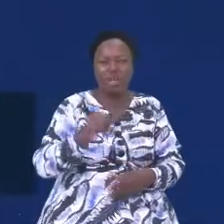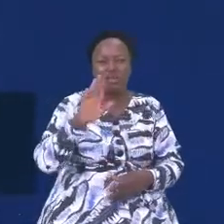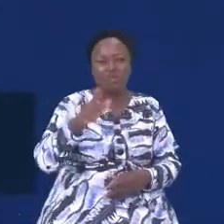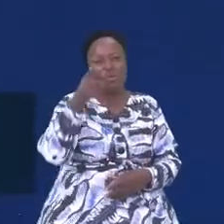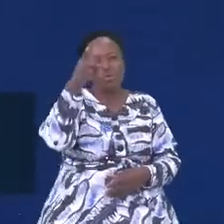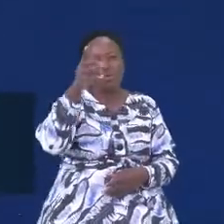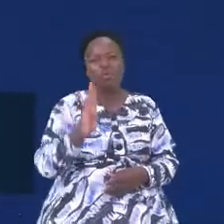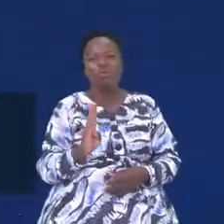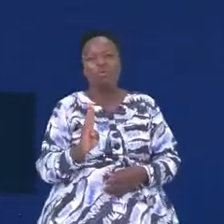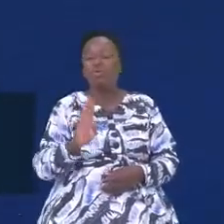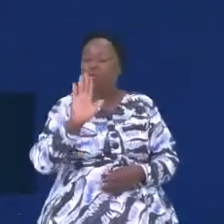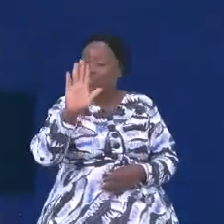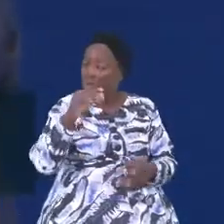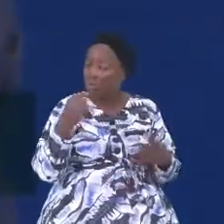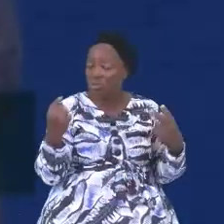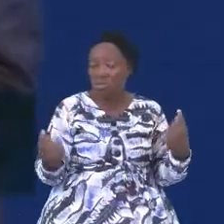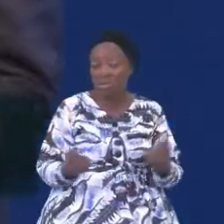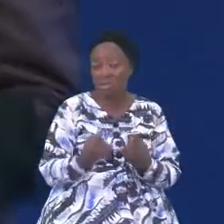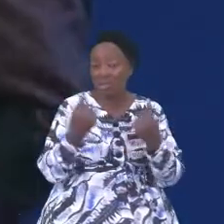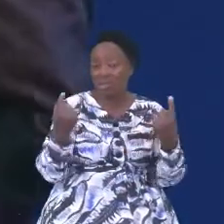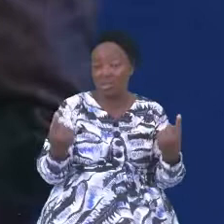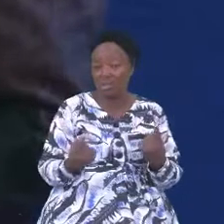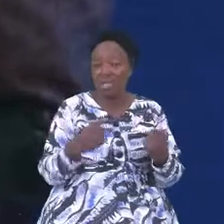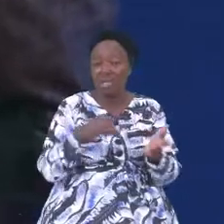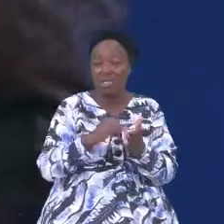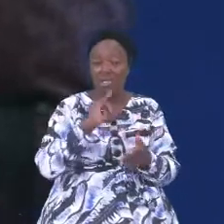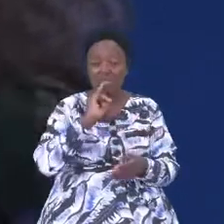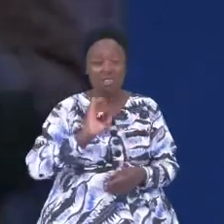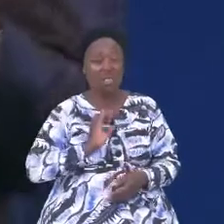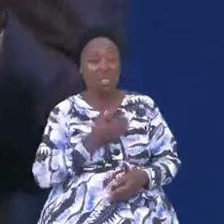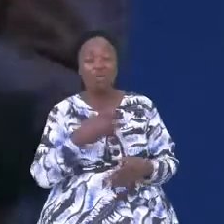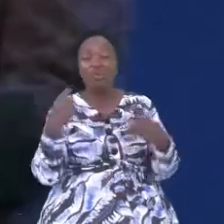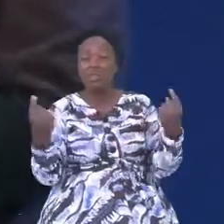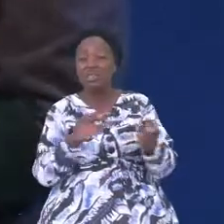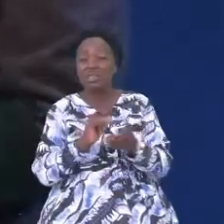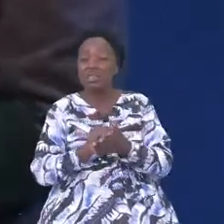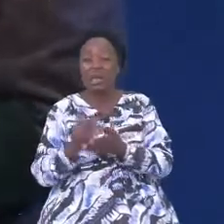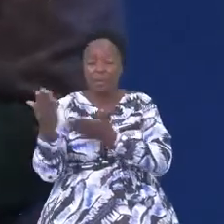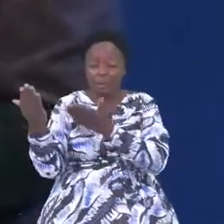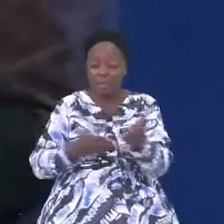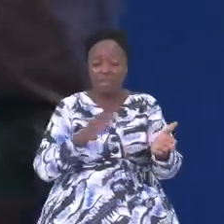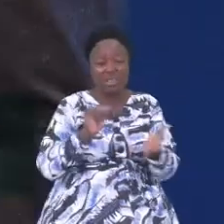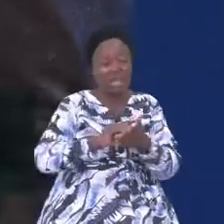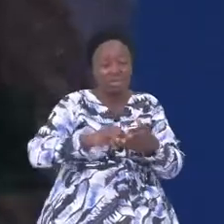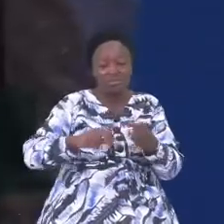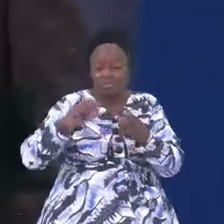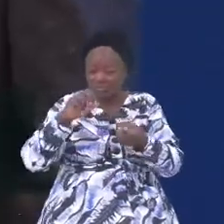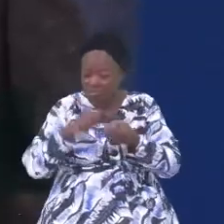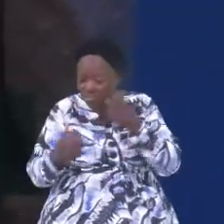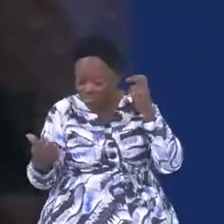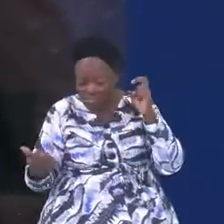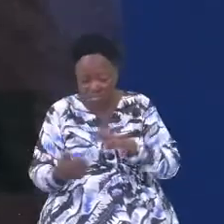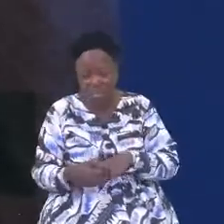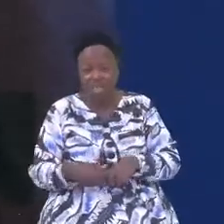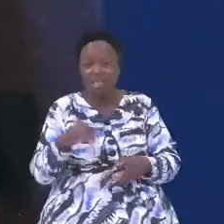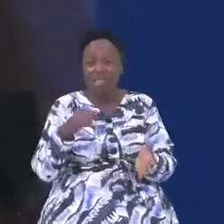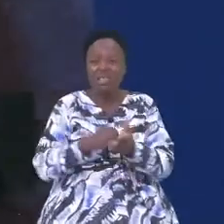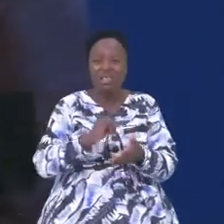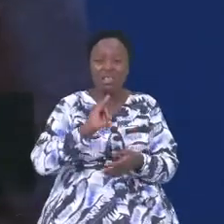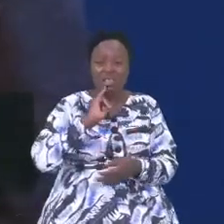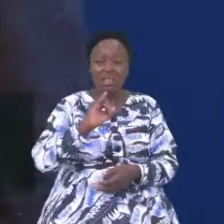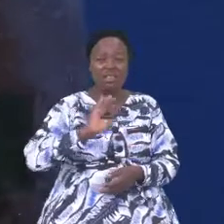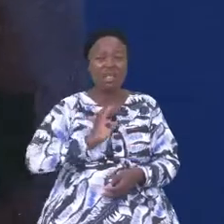God. Your iniquities, it's our sin that causes the problem. It's our